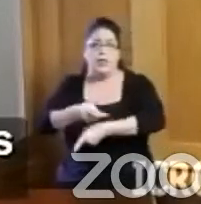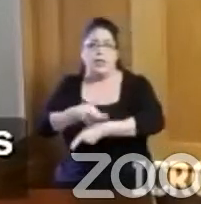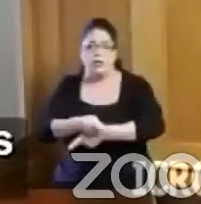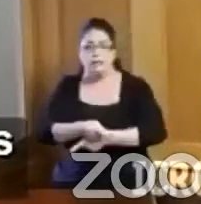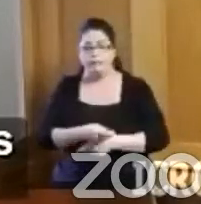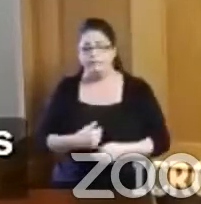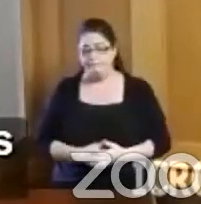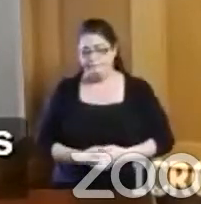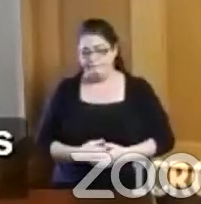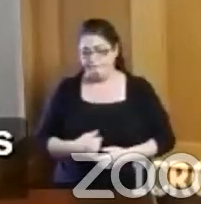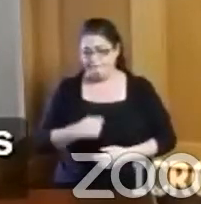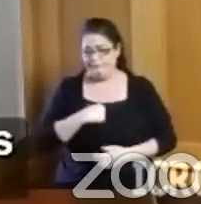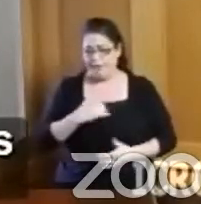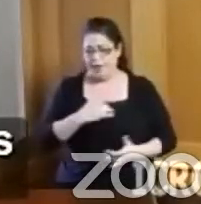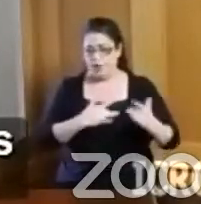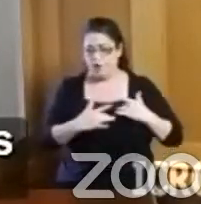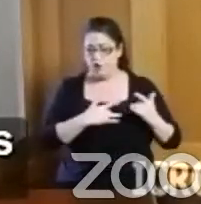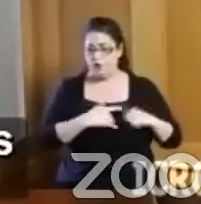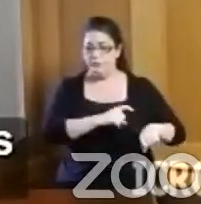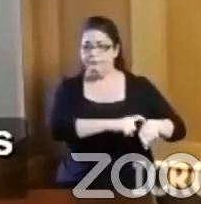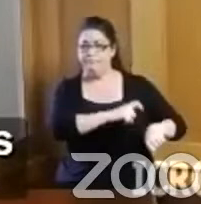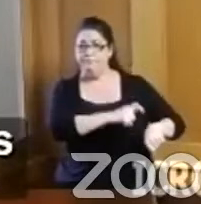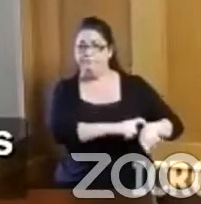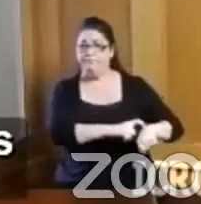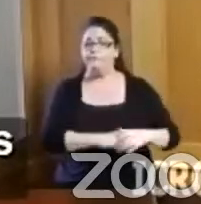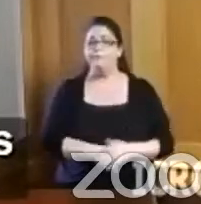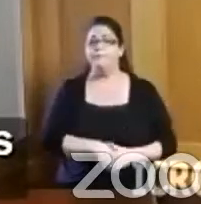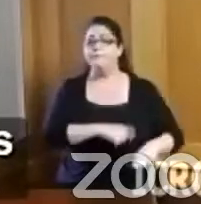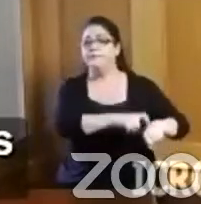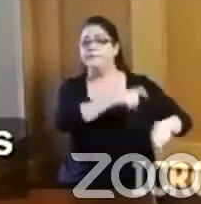I am concerned and would like to